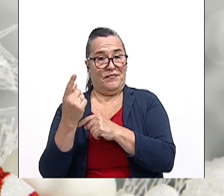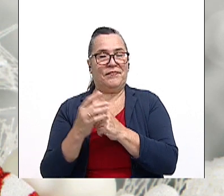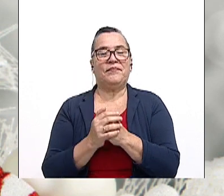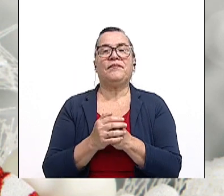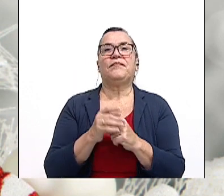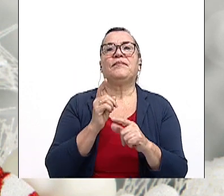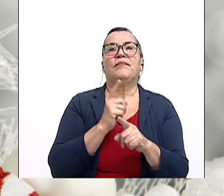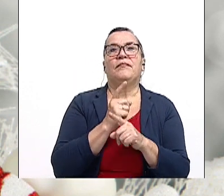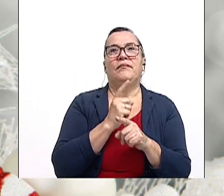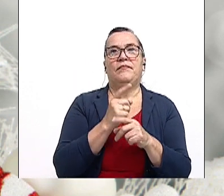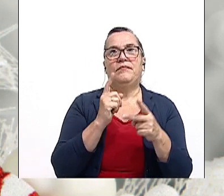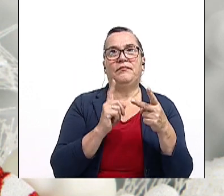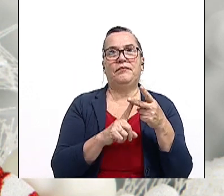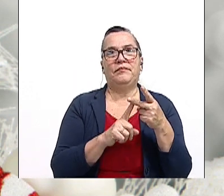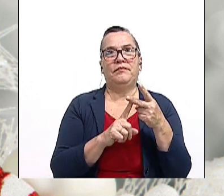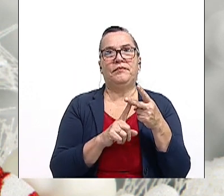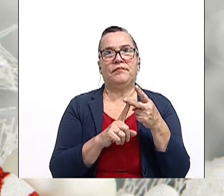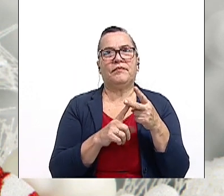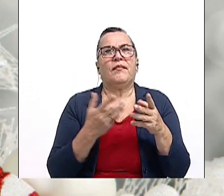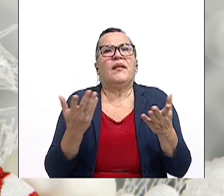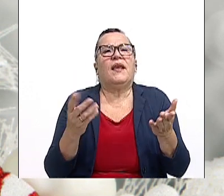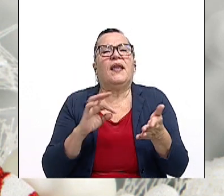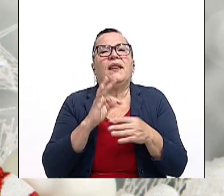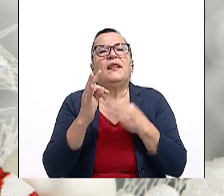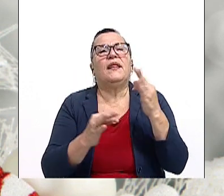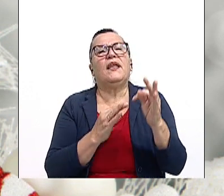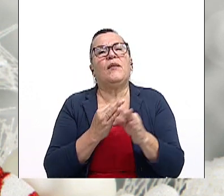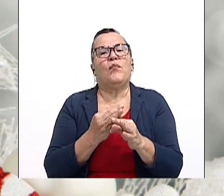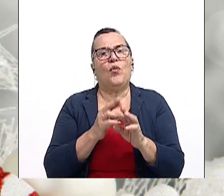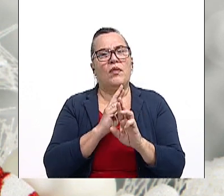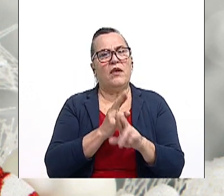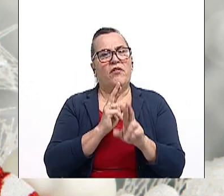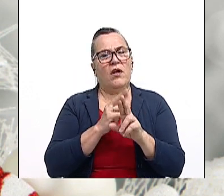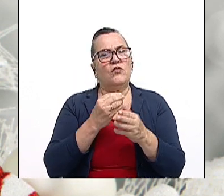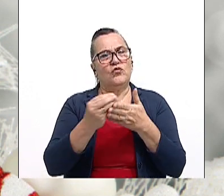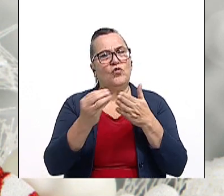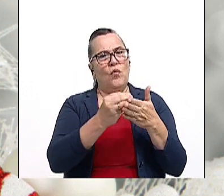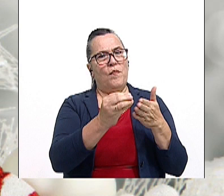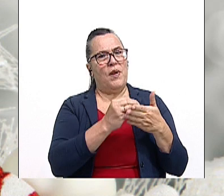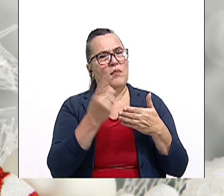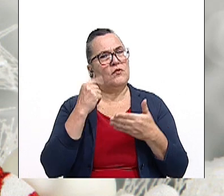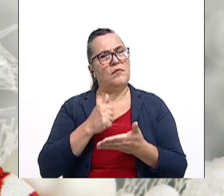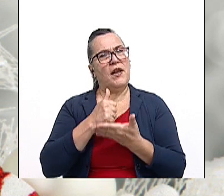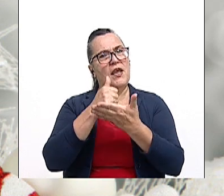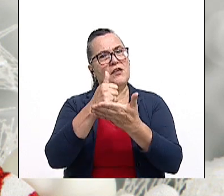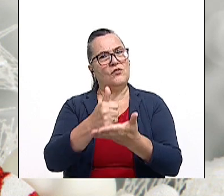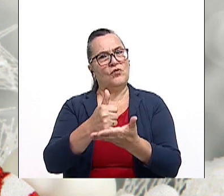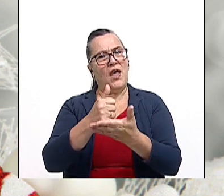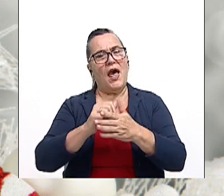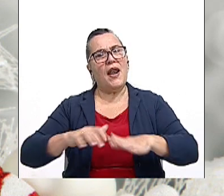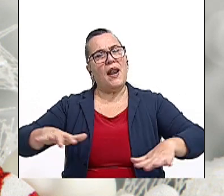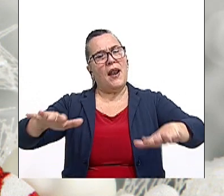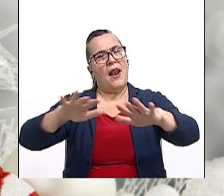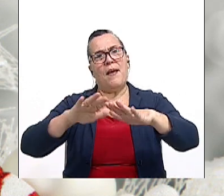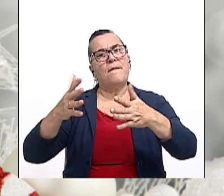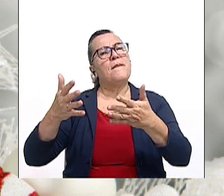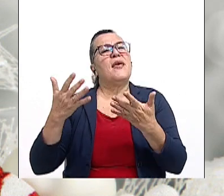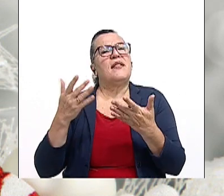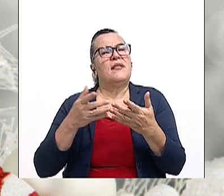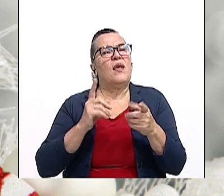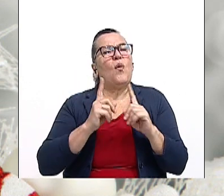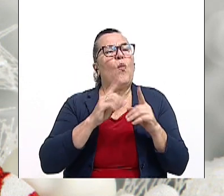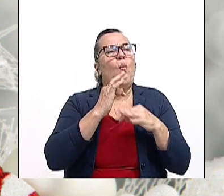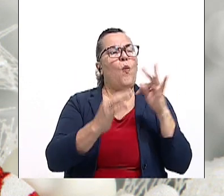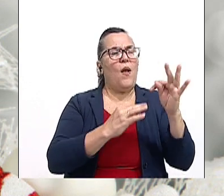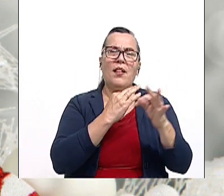the other question was, what kind of gifts can we buy to help the environment? Okay, so what kind of